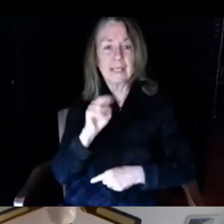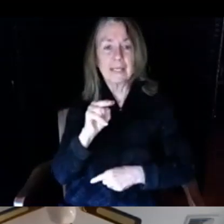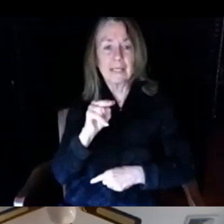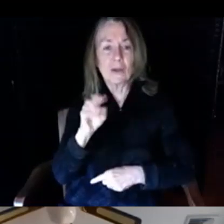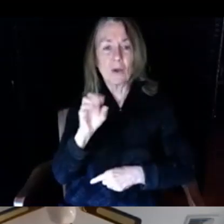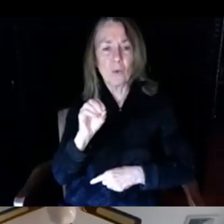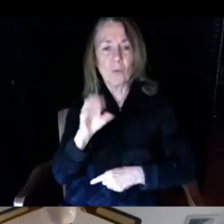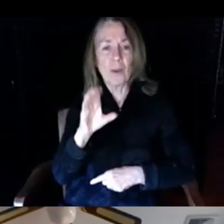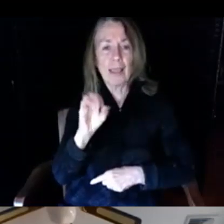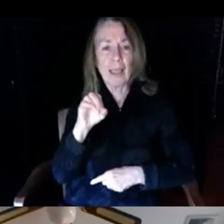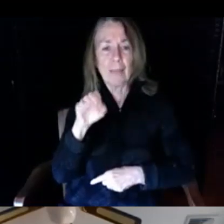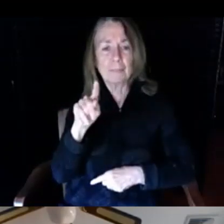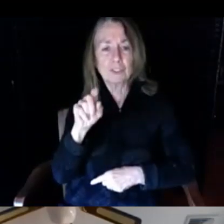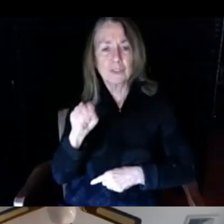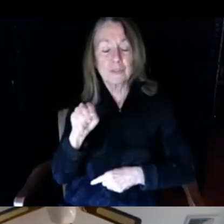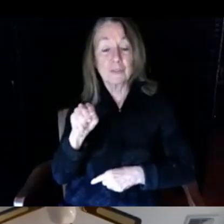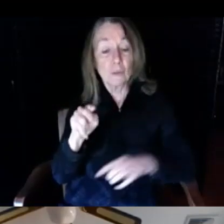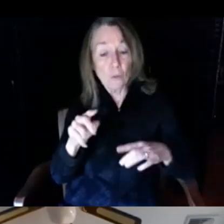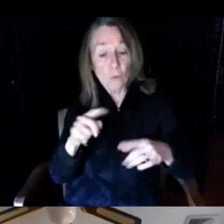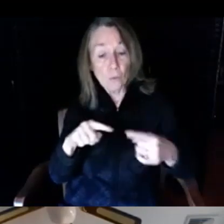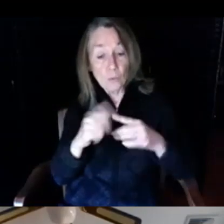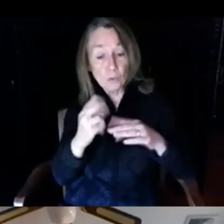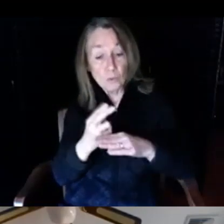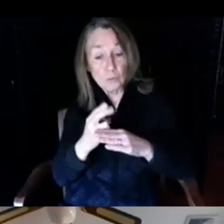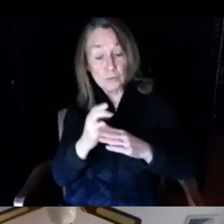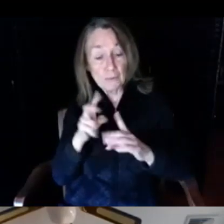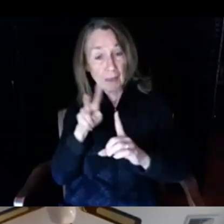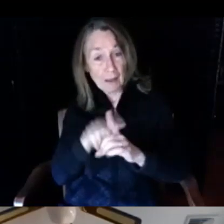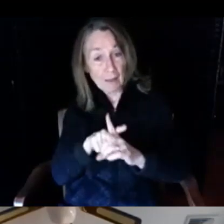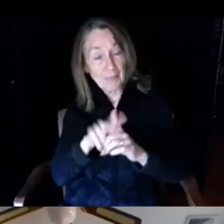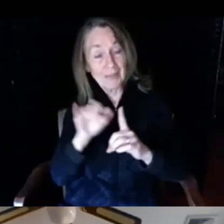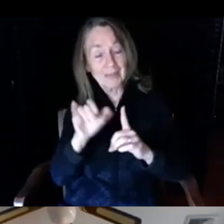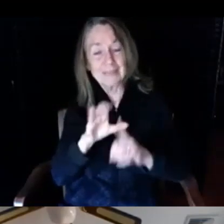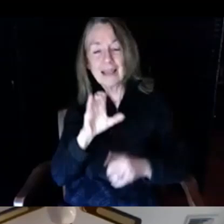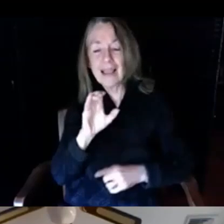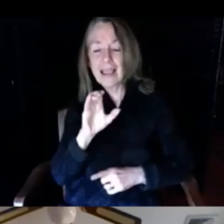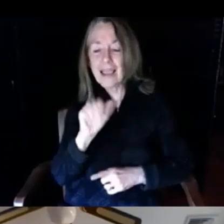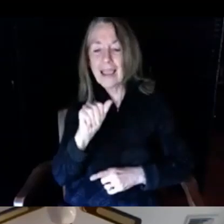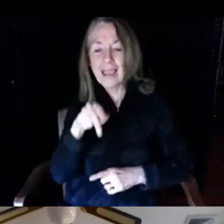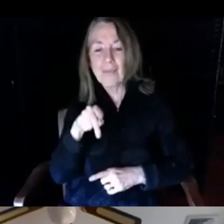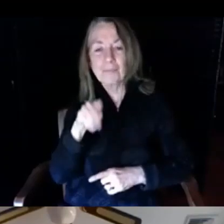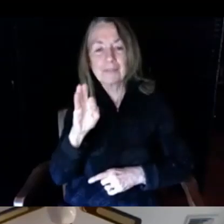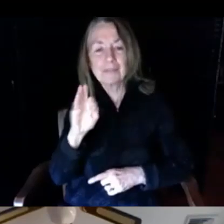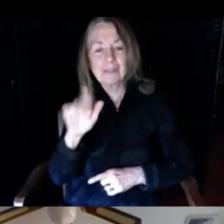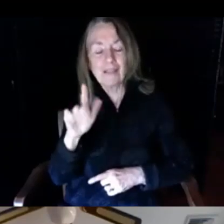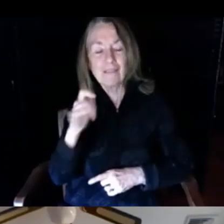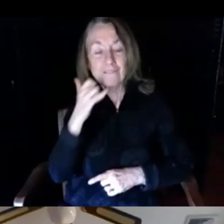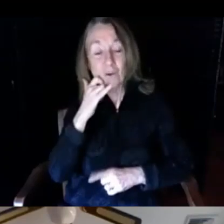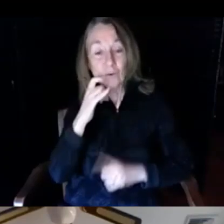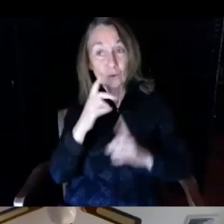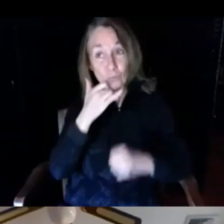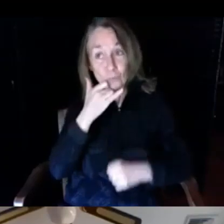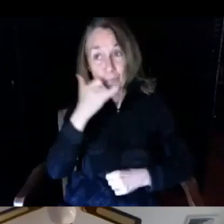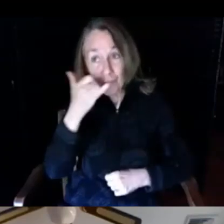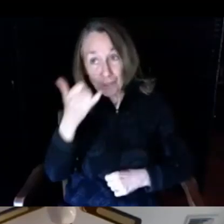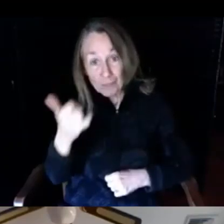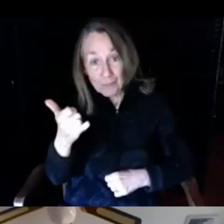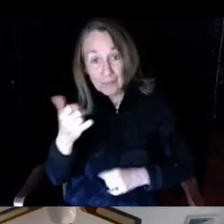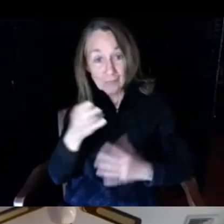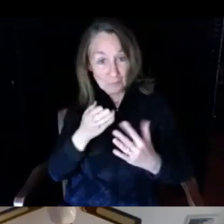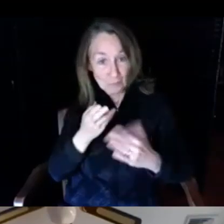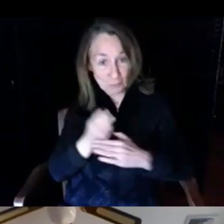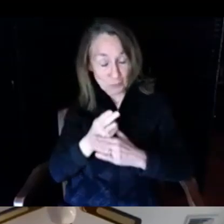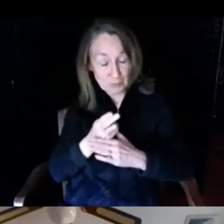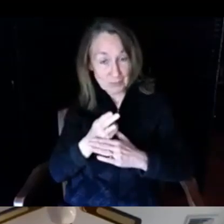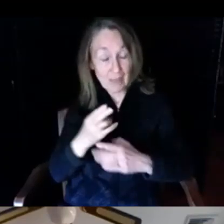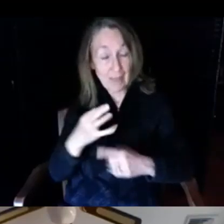And basically when you use that app, it's kind of like the CapTel phone, where when you make a phone call through that app, everything